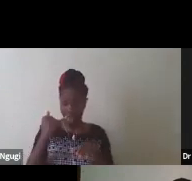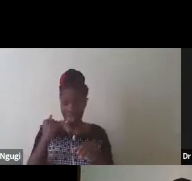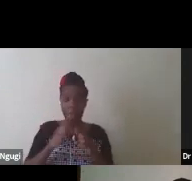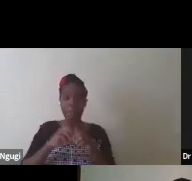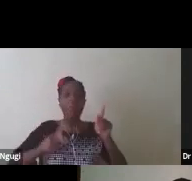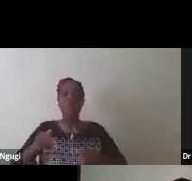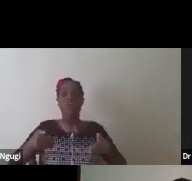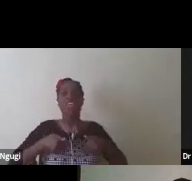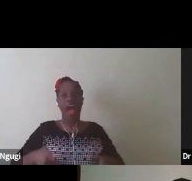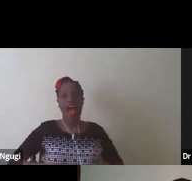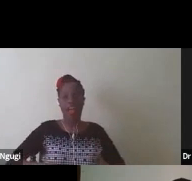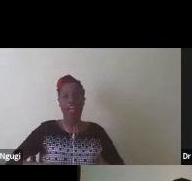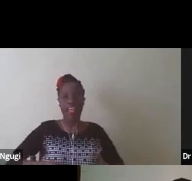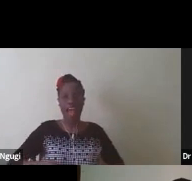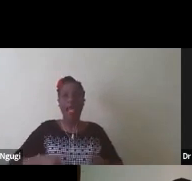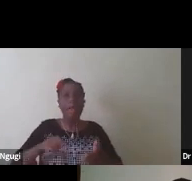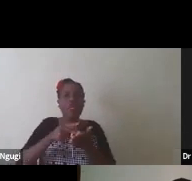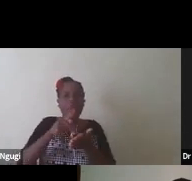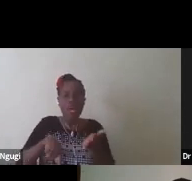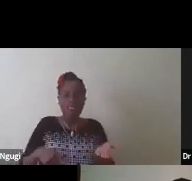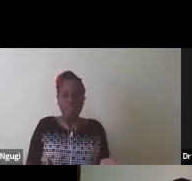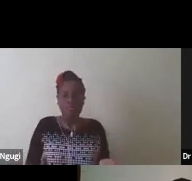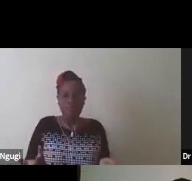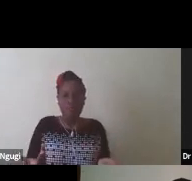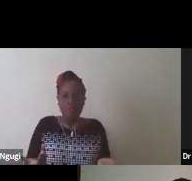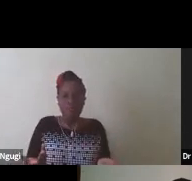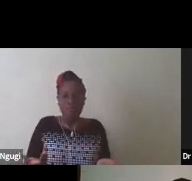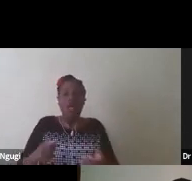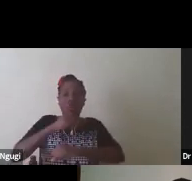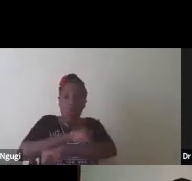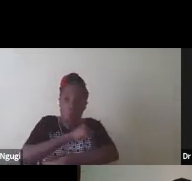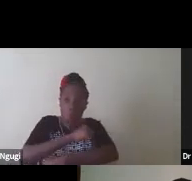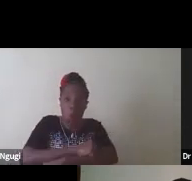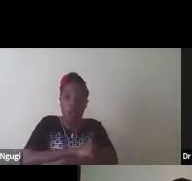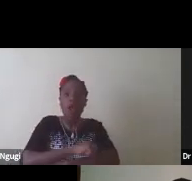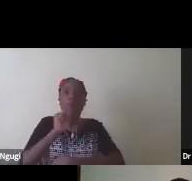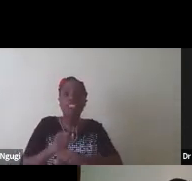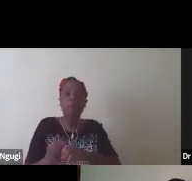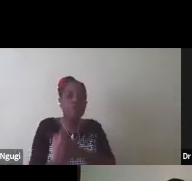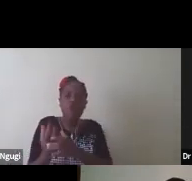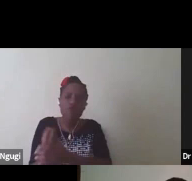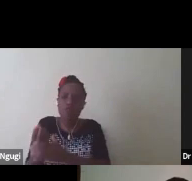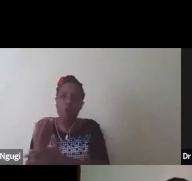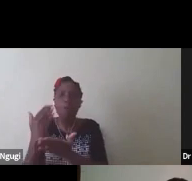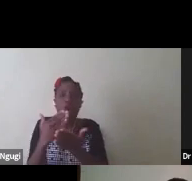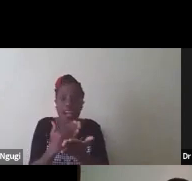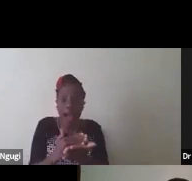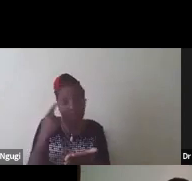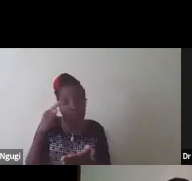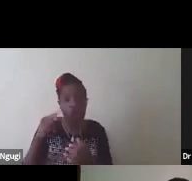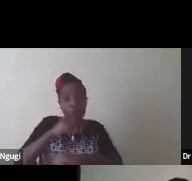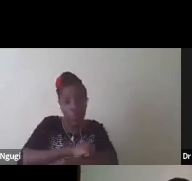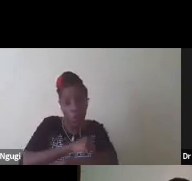would push around working with the young people. But also, I would also mention, to succeed in this, we need the people